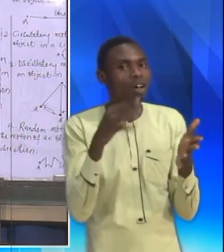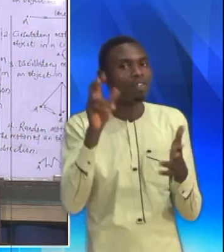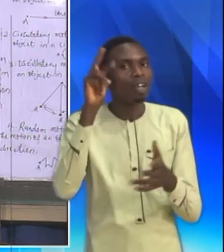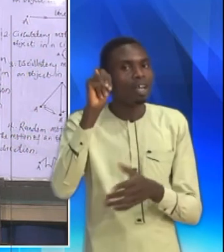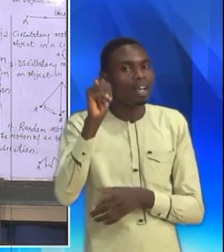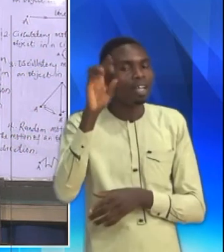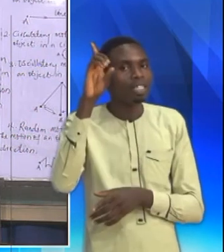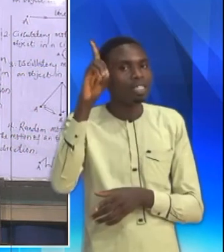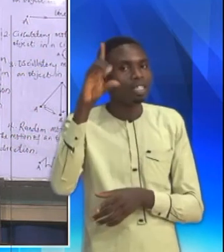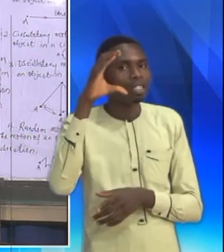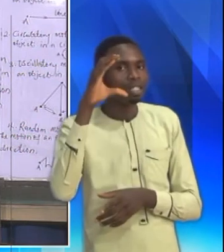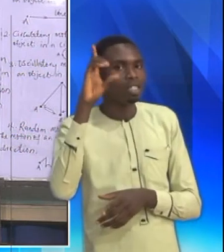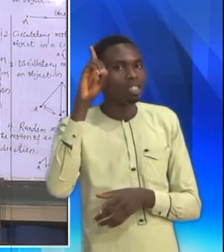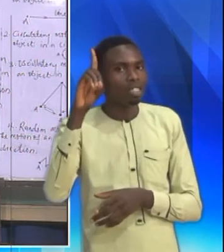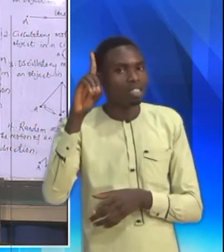home to stay safe.